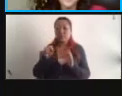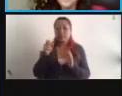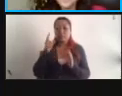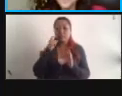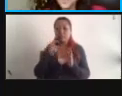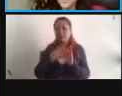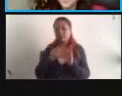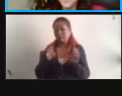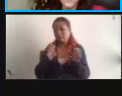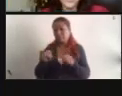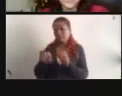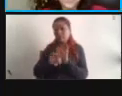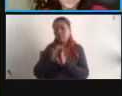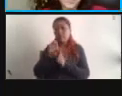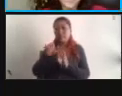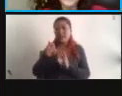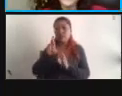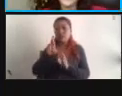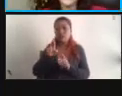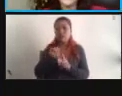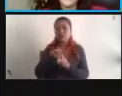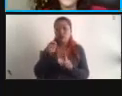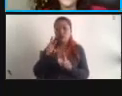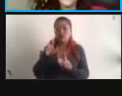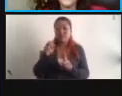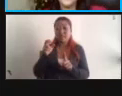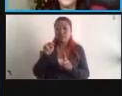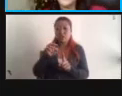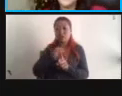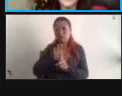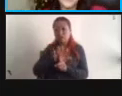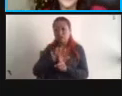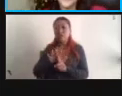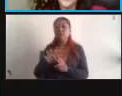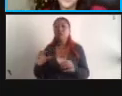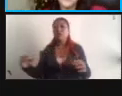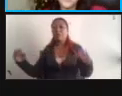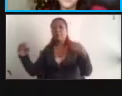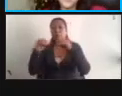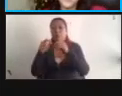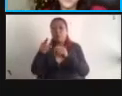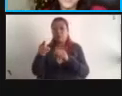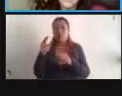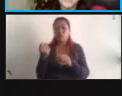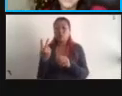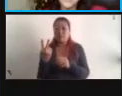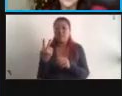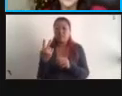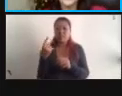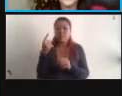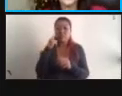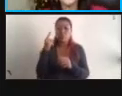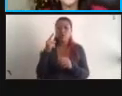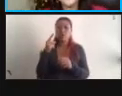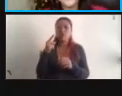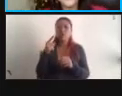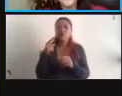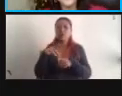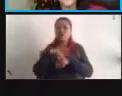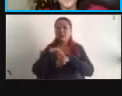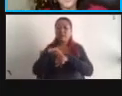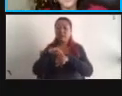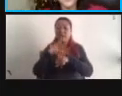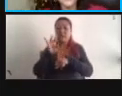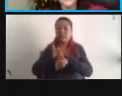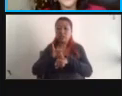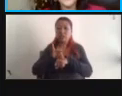exposure. 12 more that have to do with that change in gravitational gradients, whether that's to microgravity